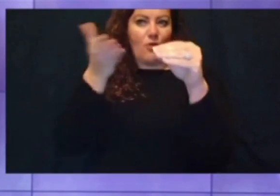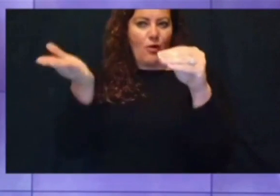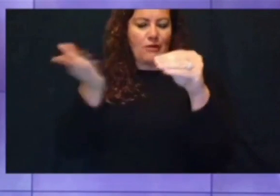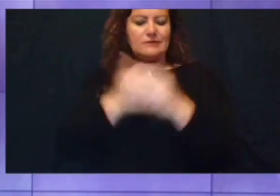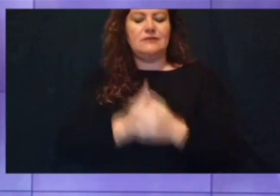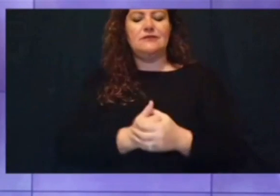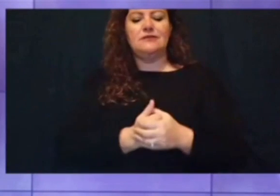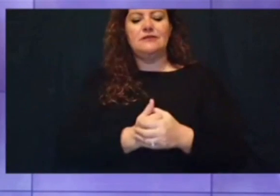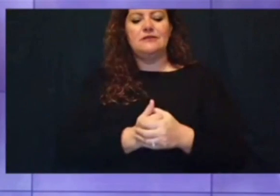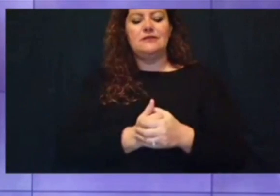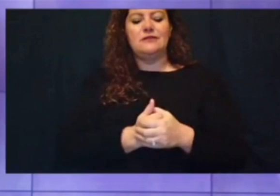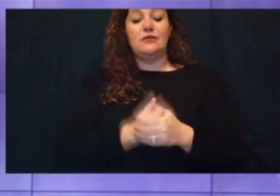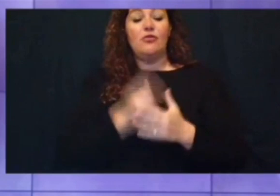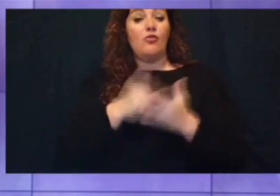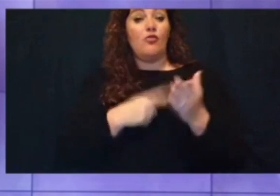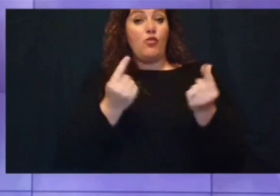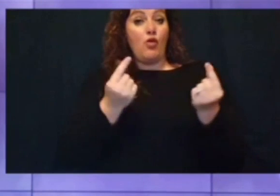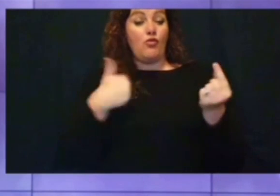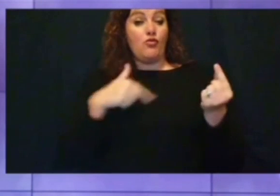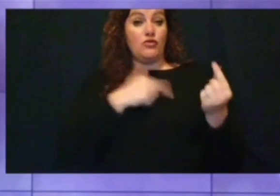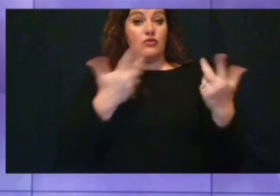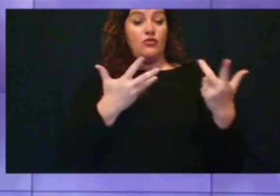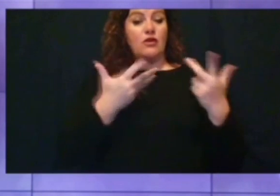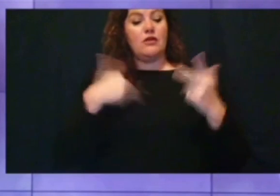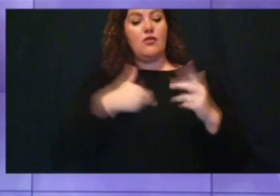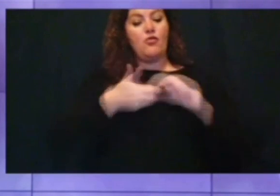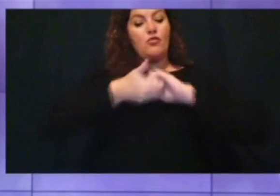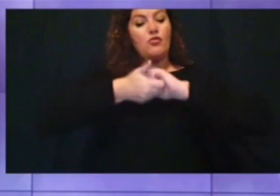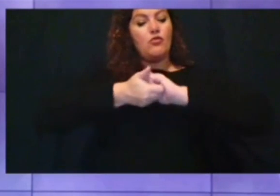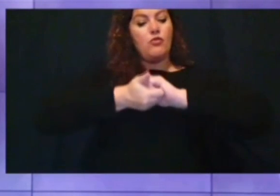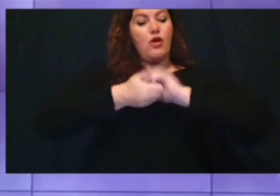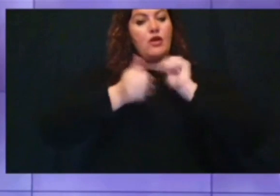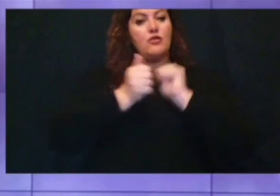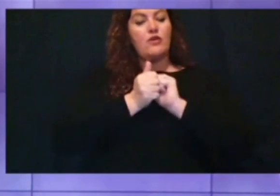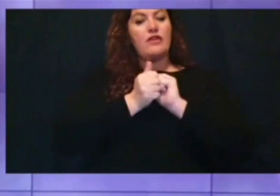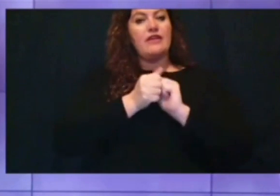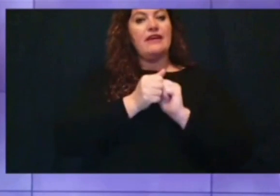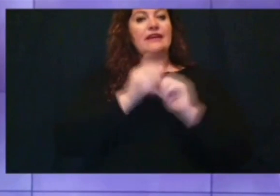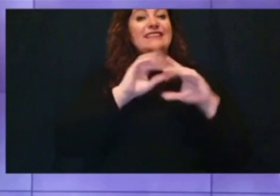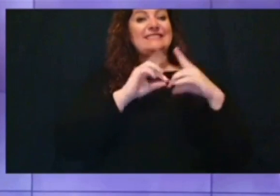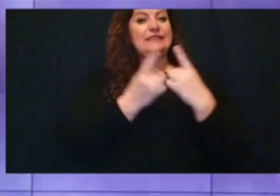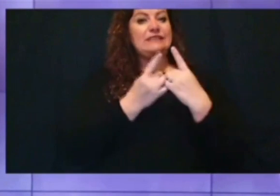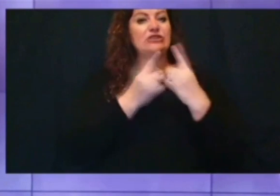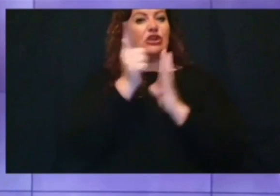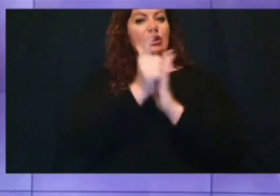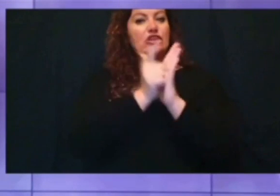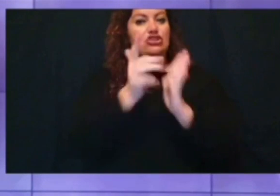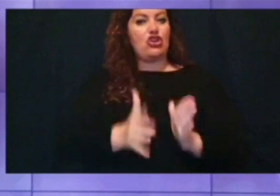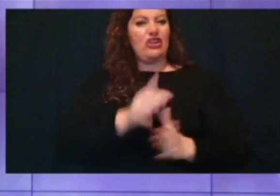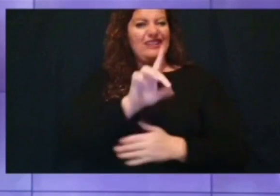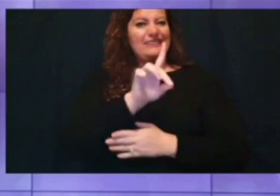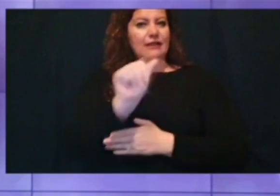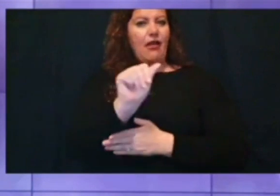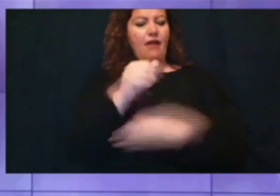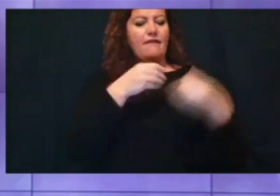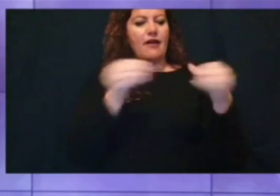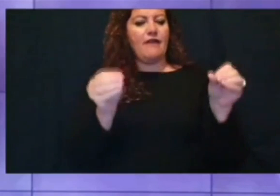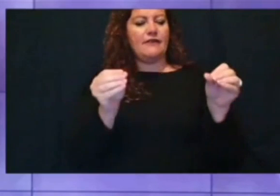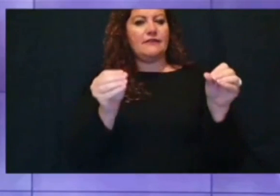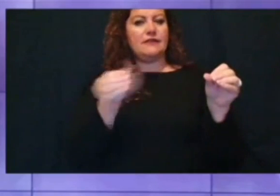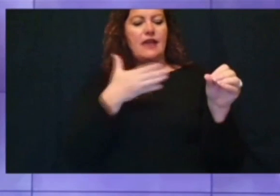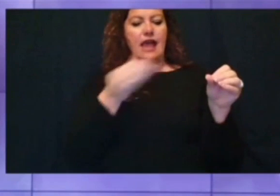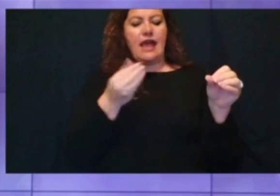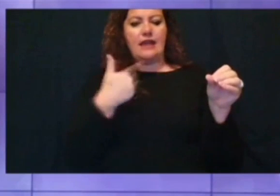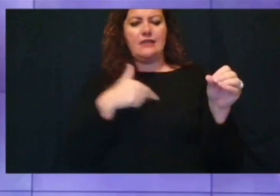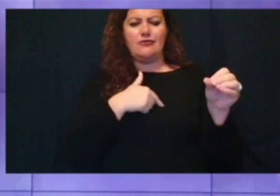is we're partnershipping with the district attorney's office, and we are trying to find